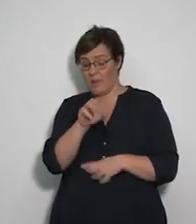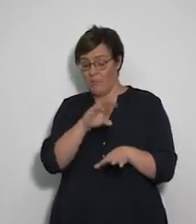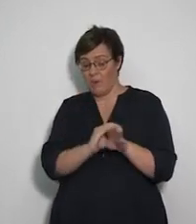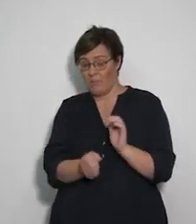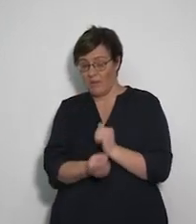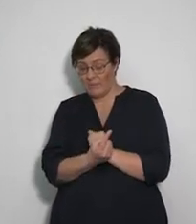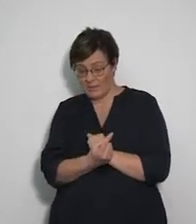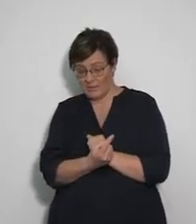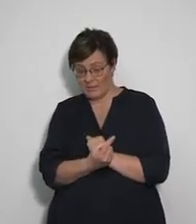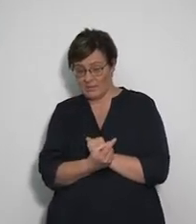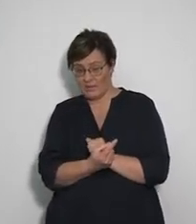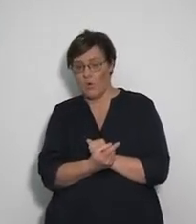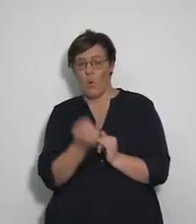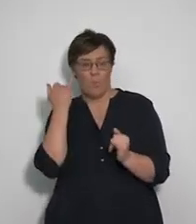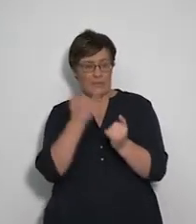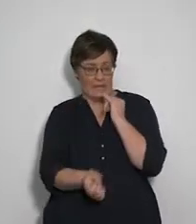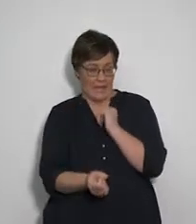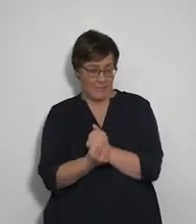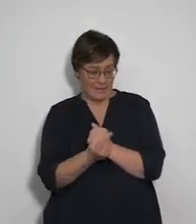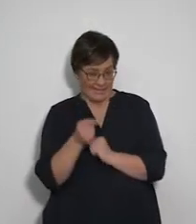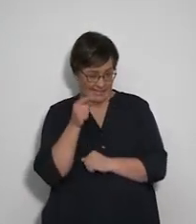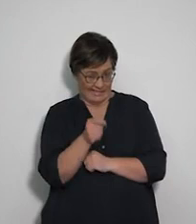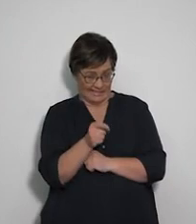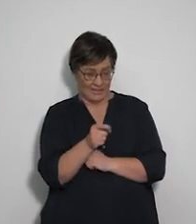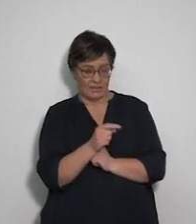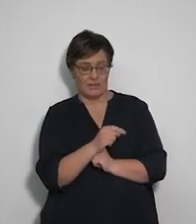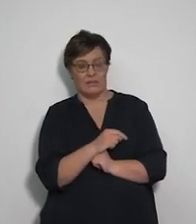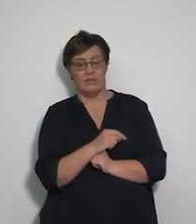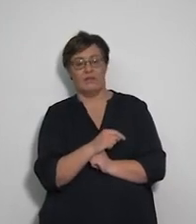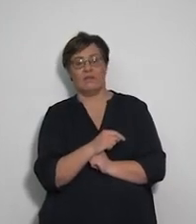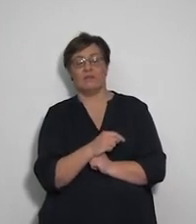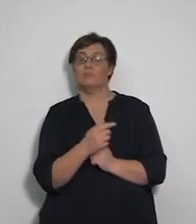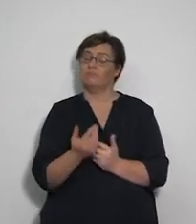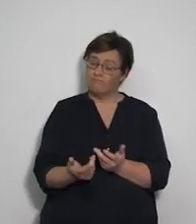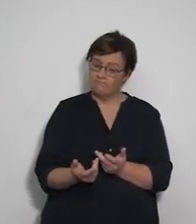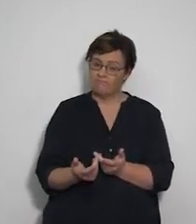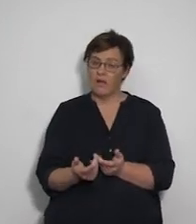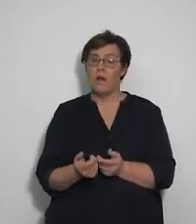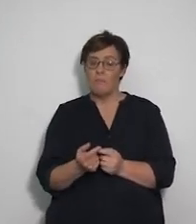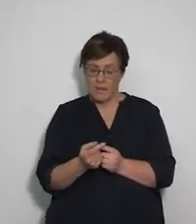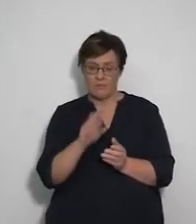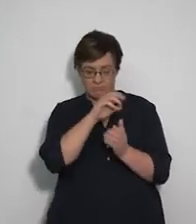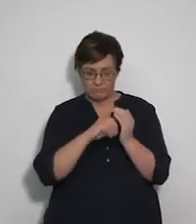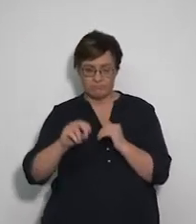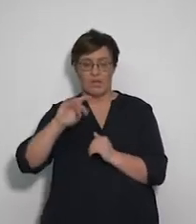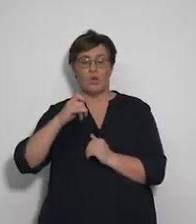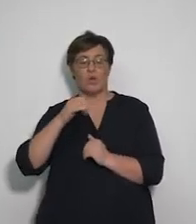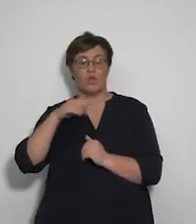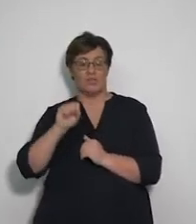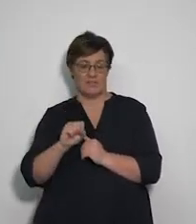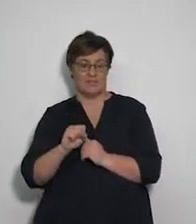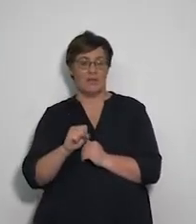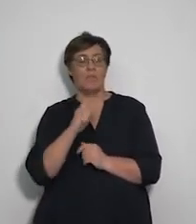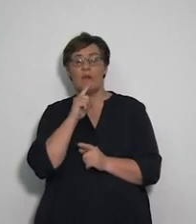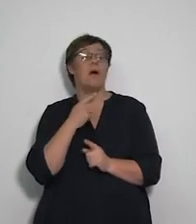there's an alteration in that, or if there's a mistake that happens at that specific point, it in turn, when it leaves the nucleus,